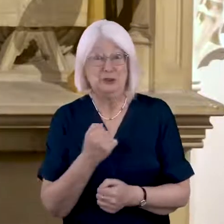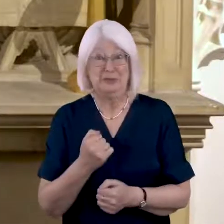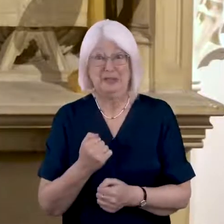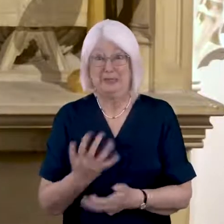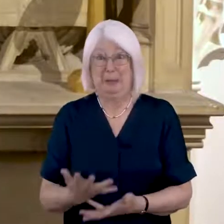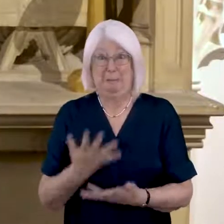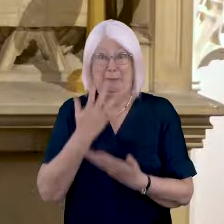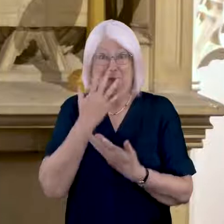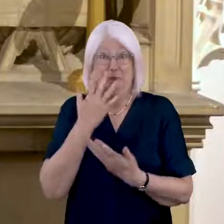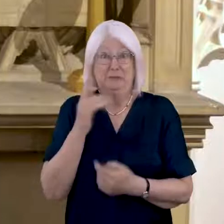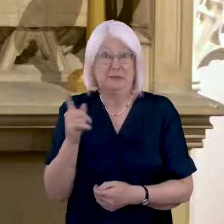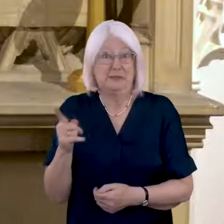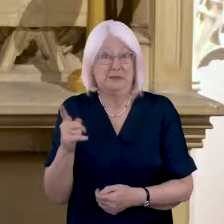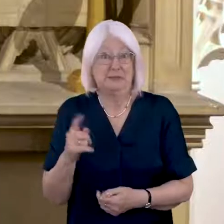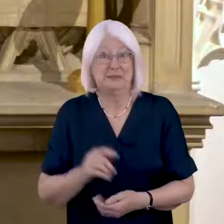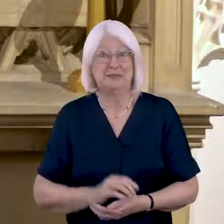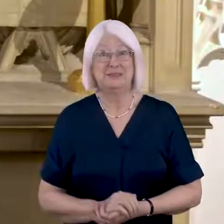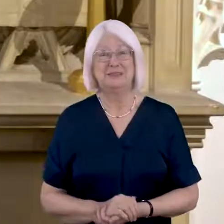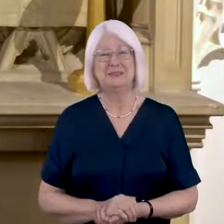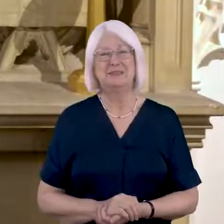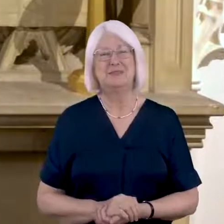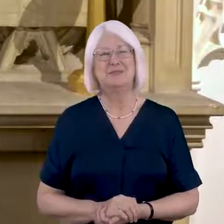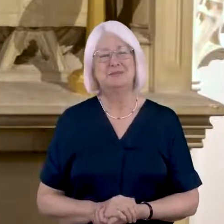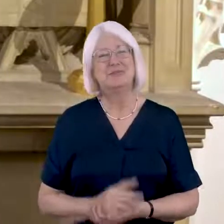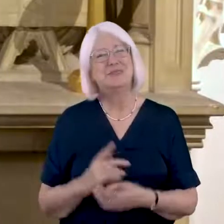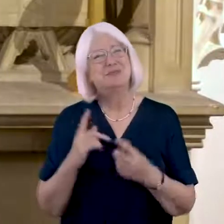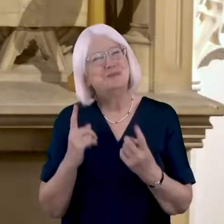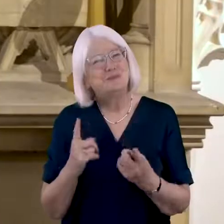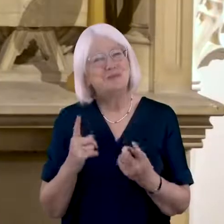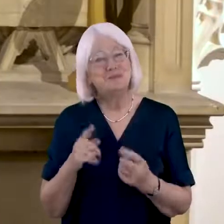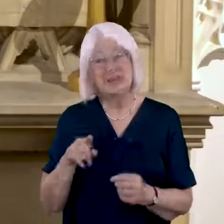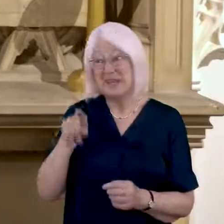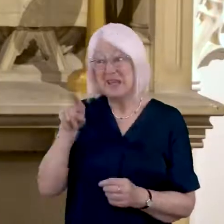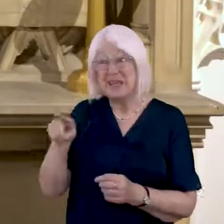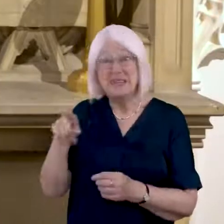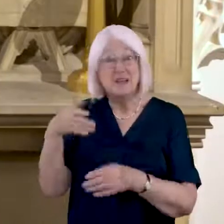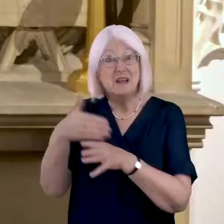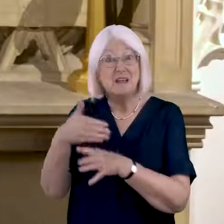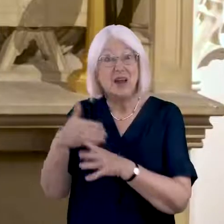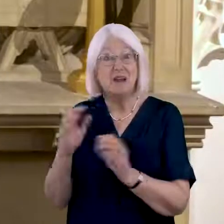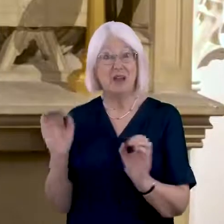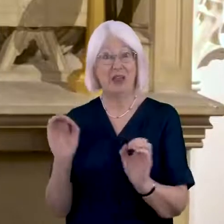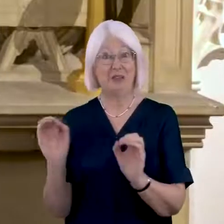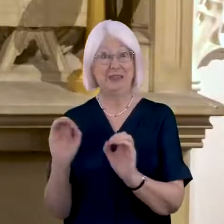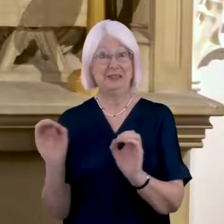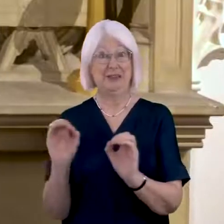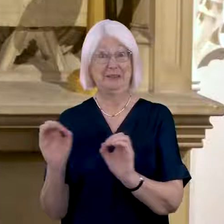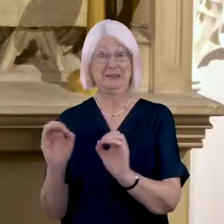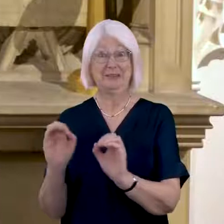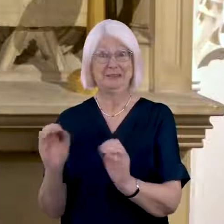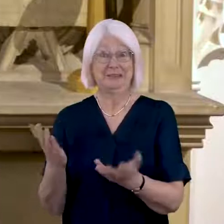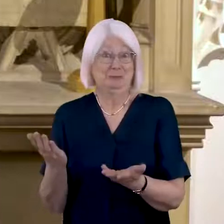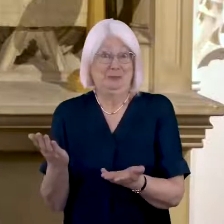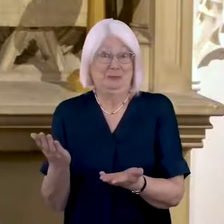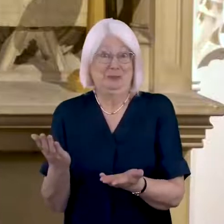embarrassment. And this is the key. It's through nothing that he has done at all.